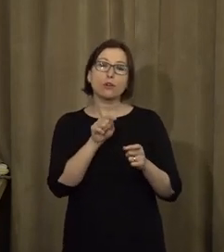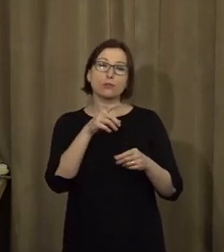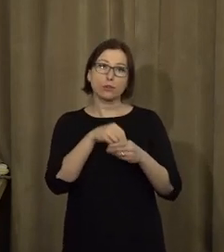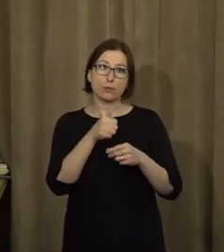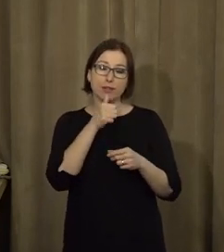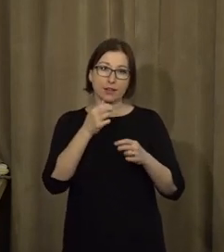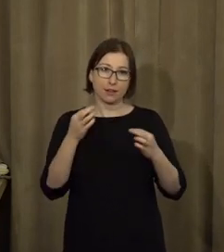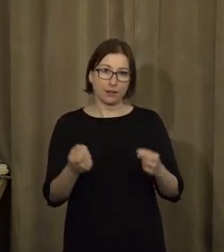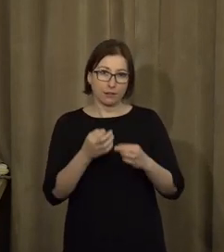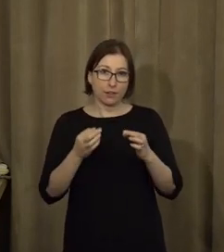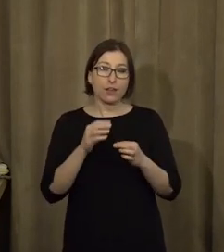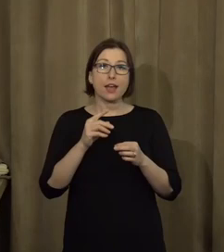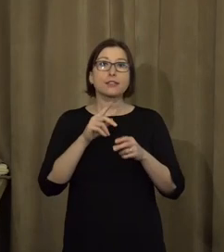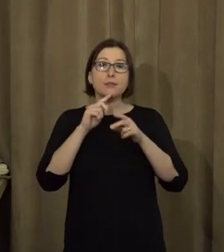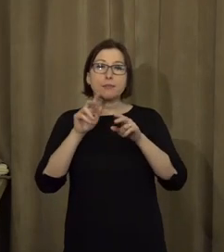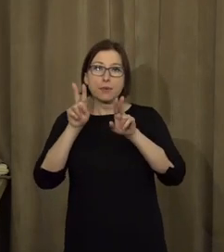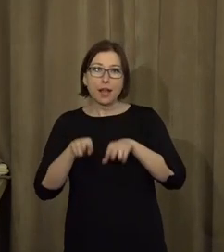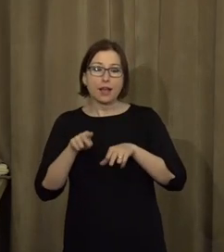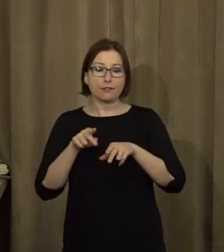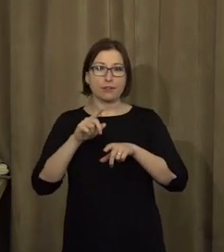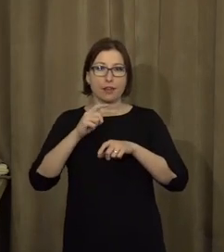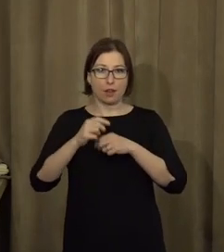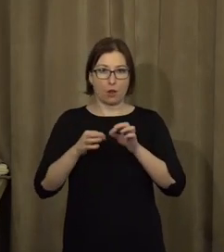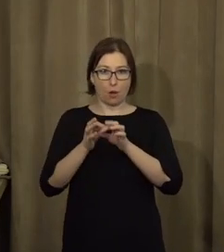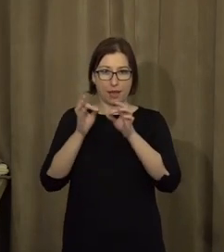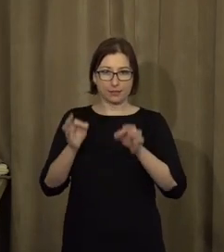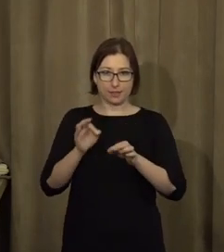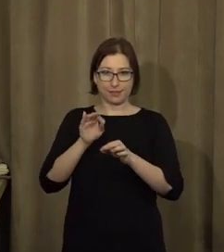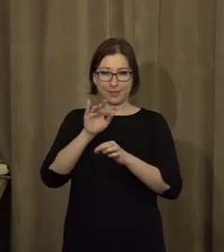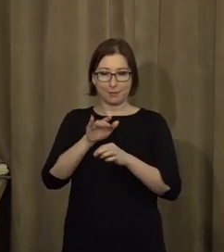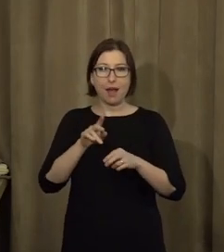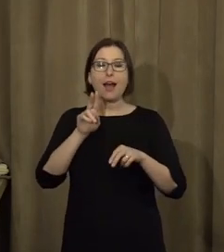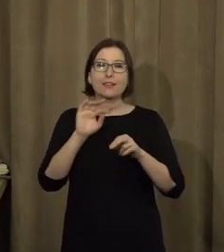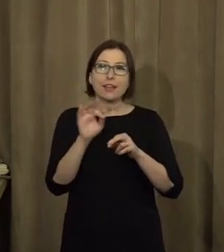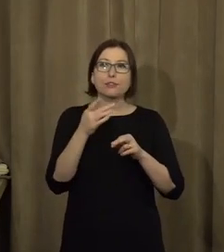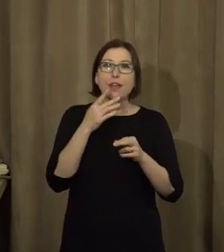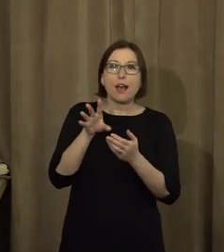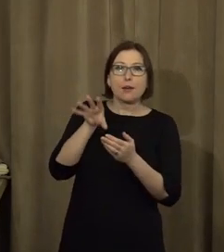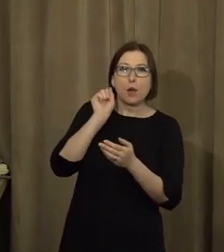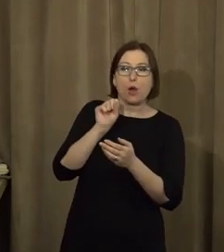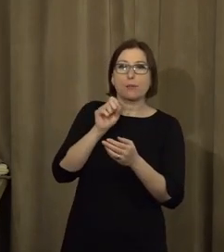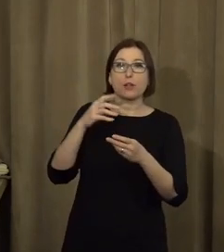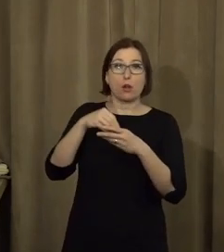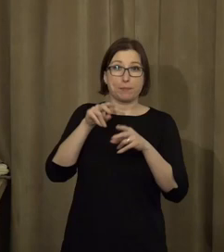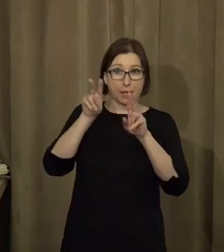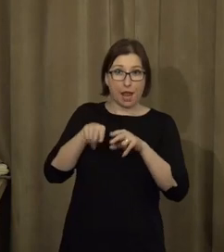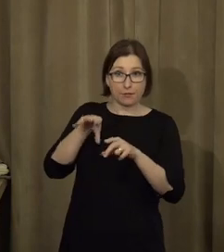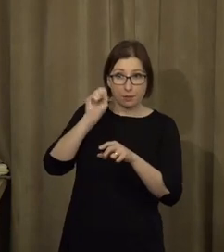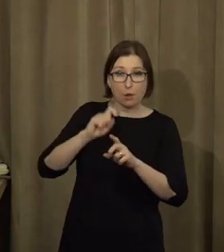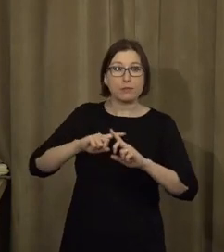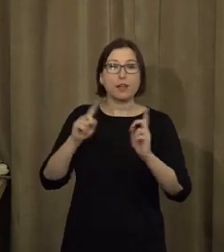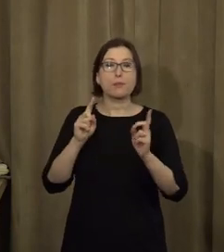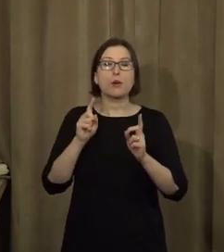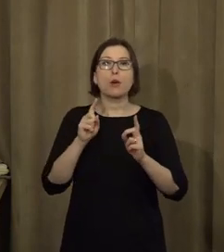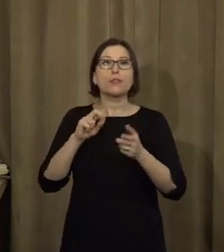thing is the right thing is the limitations of and the other thing is the interpretation its whether in the right or in